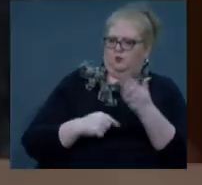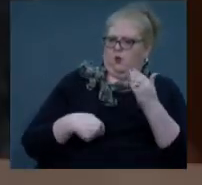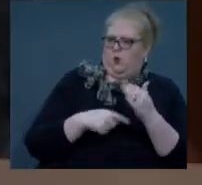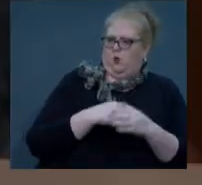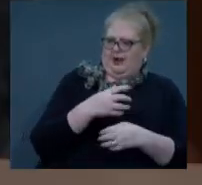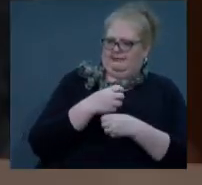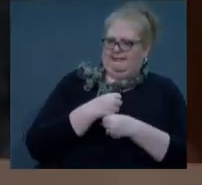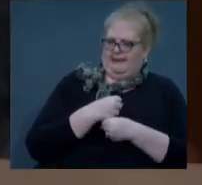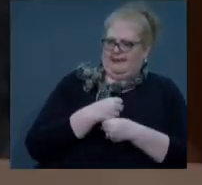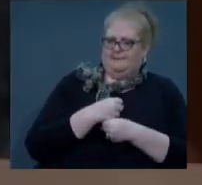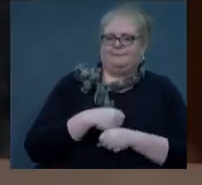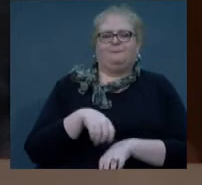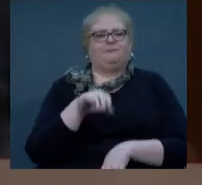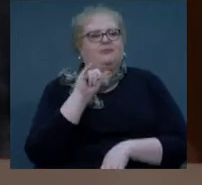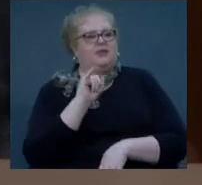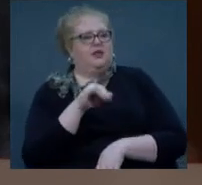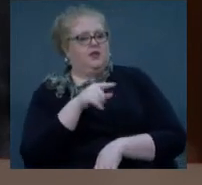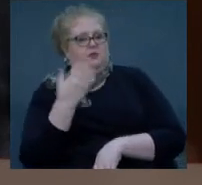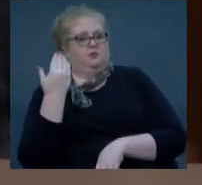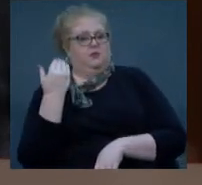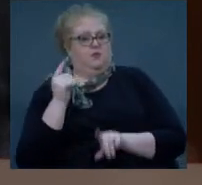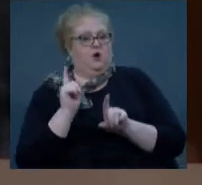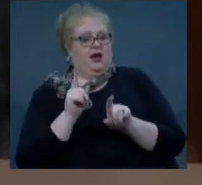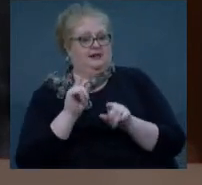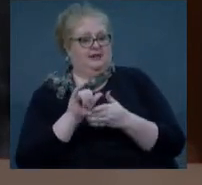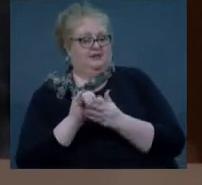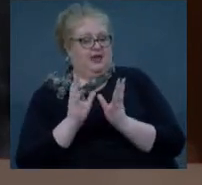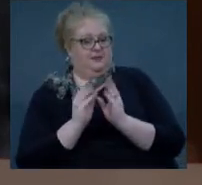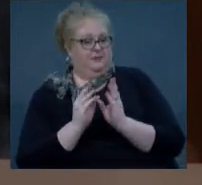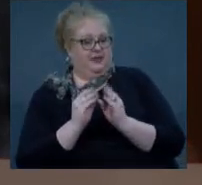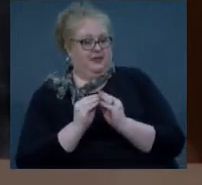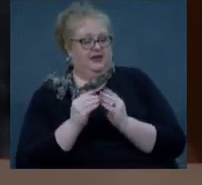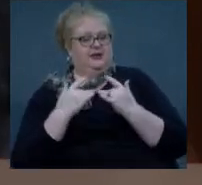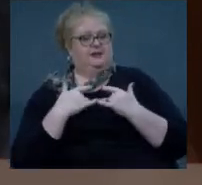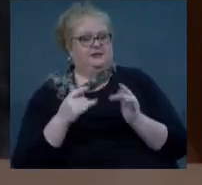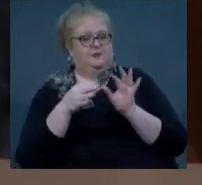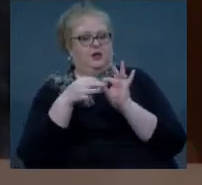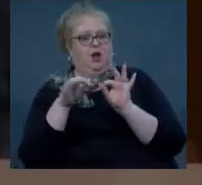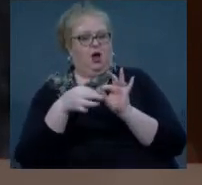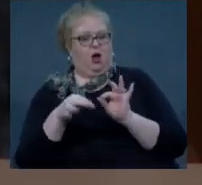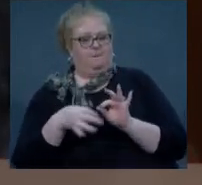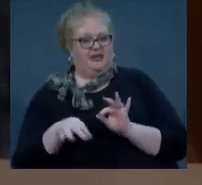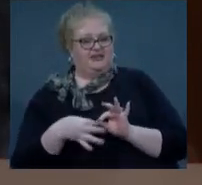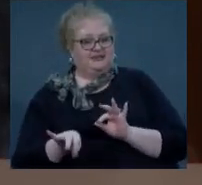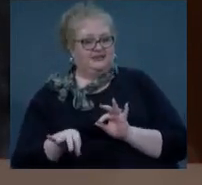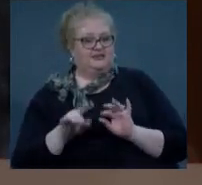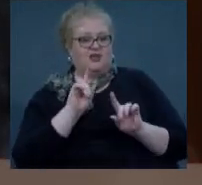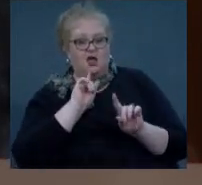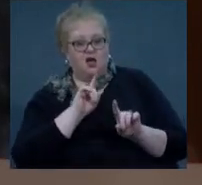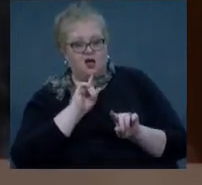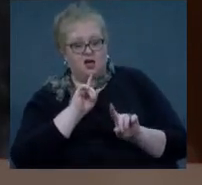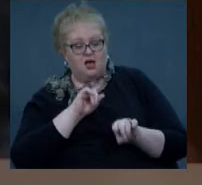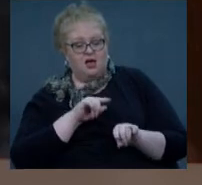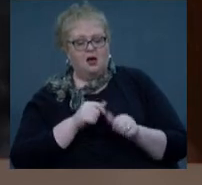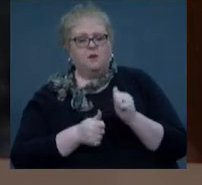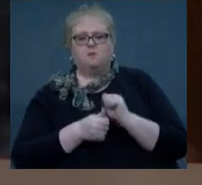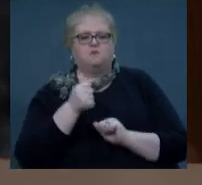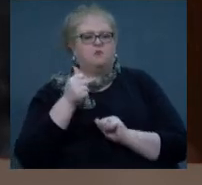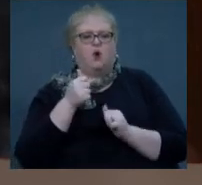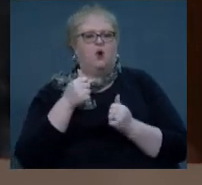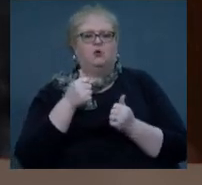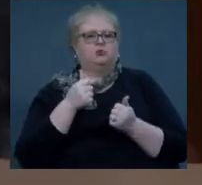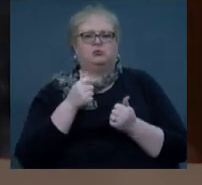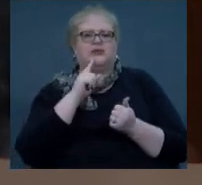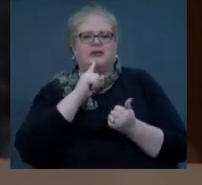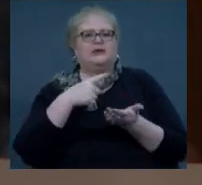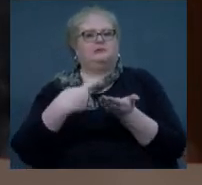if you've ever attended those meetings, what the comments are is the majority of them is just going through and talking about what the